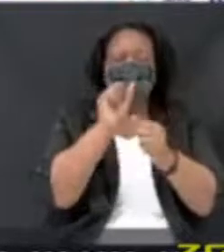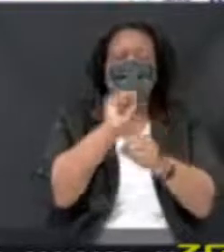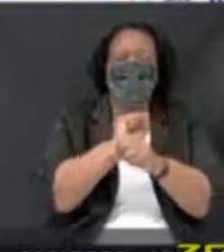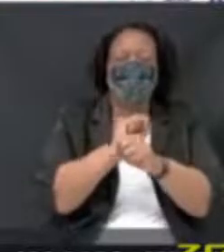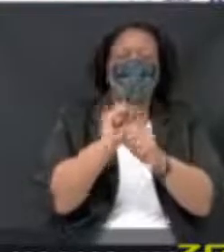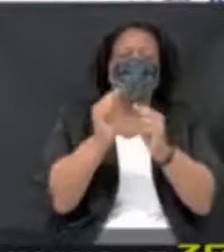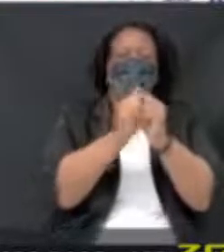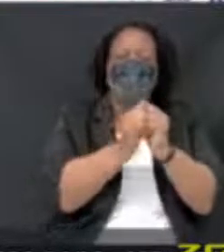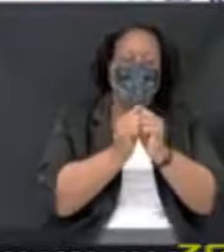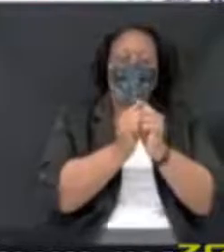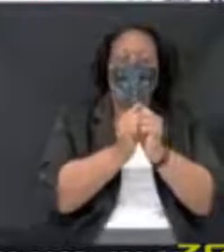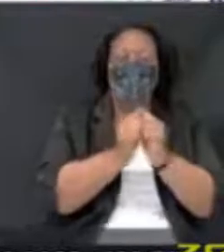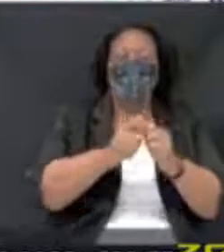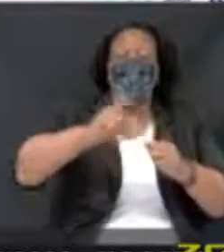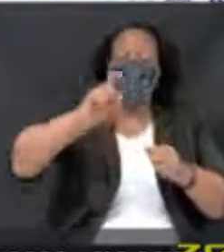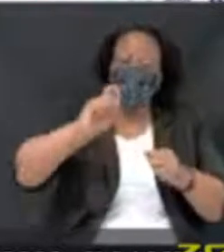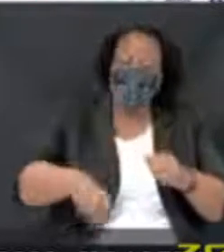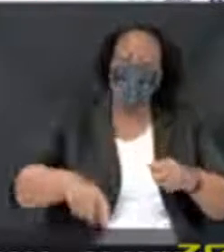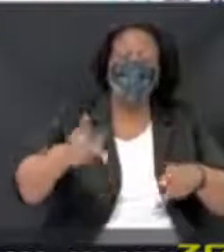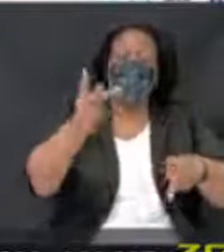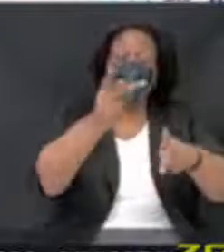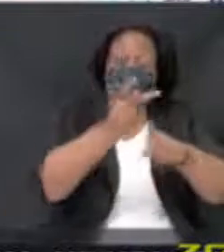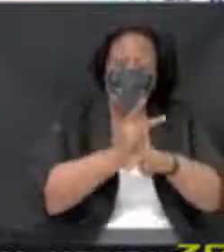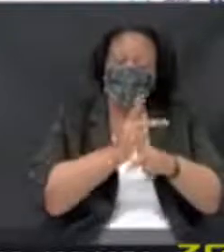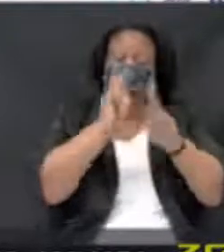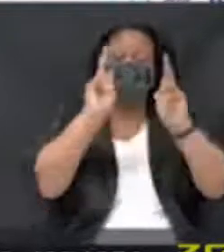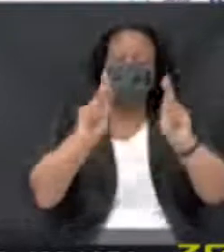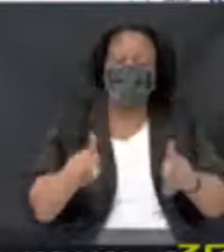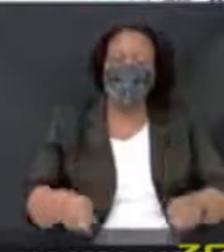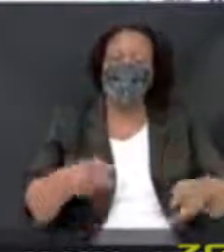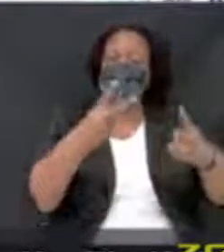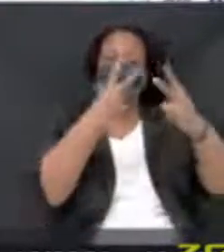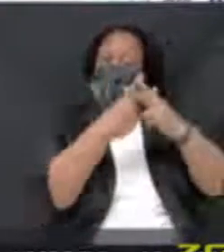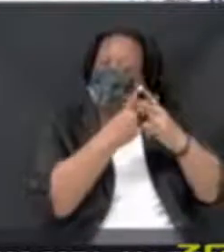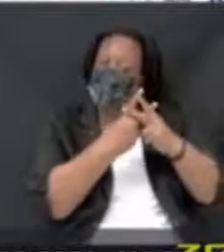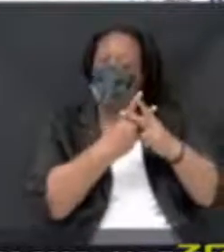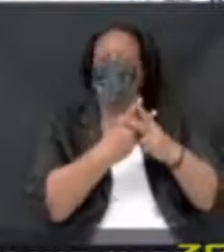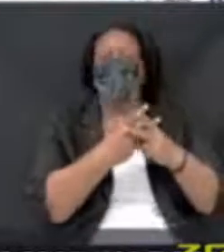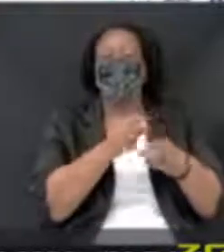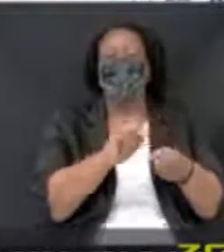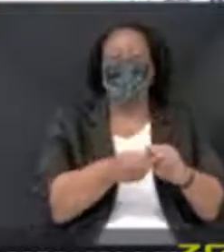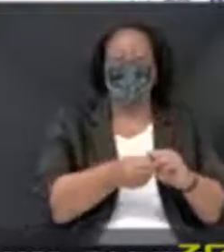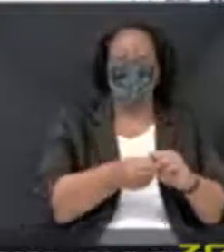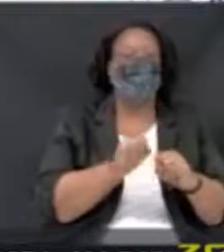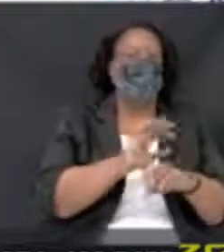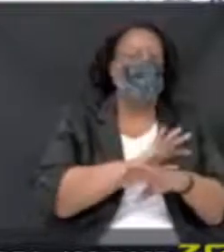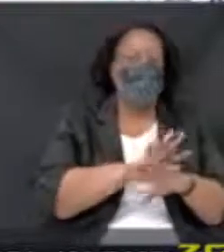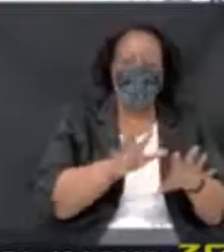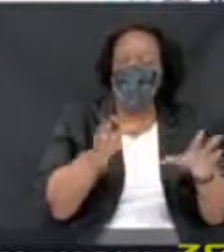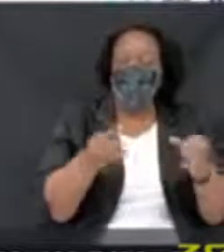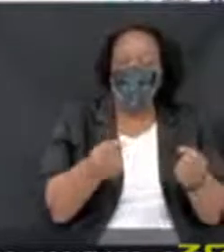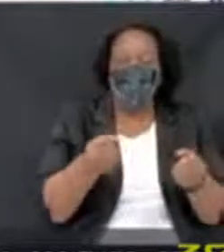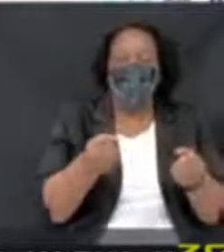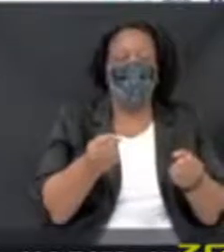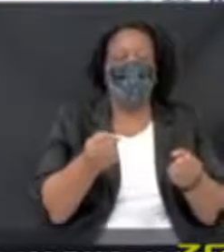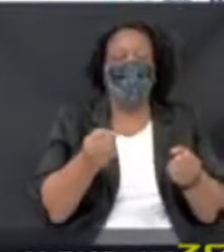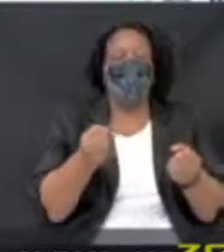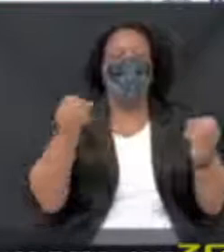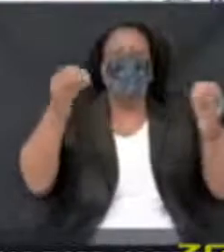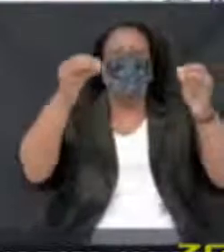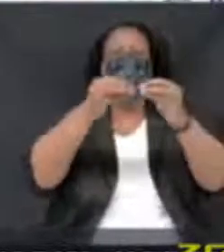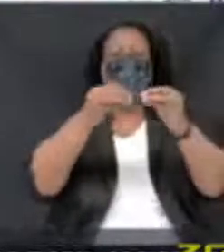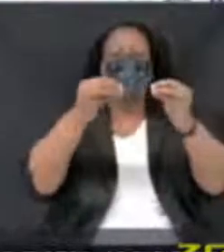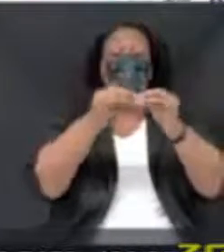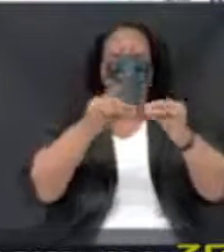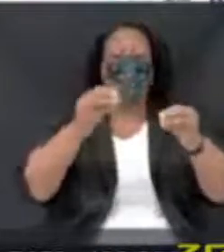of the country, and based on the cabinet's decisions, we then implement as necessary. So I hope that this